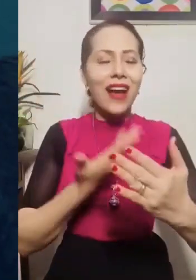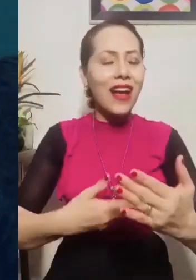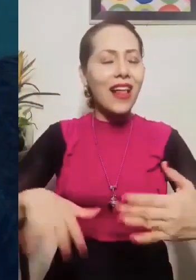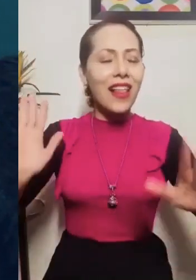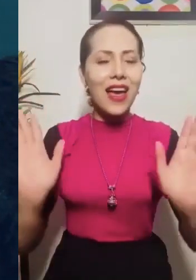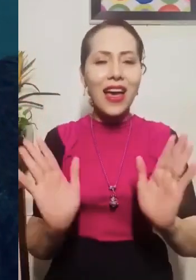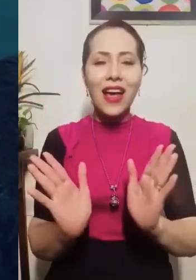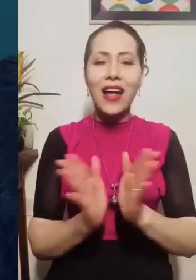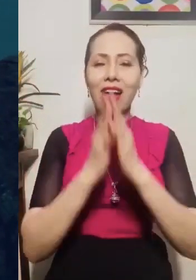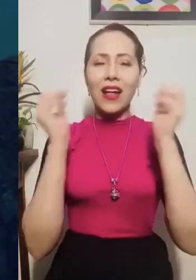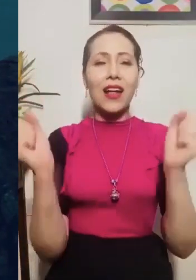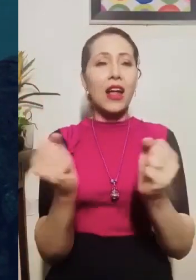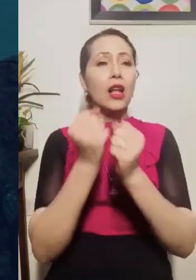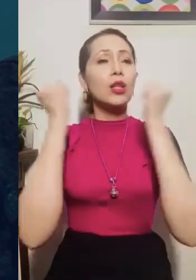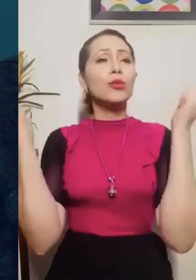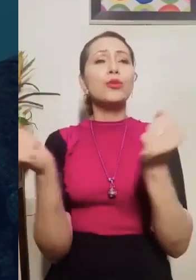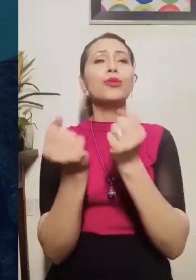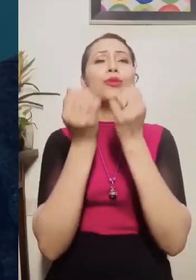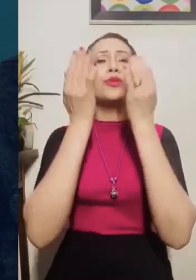sing